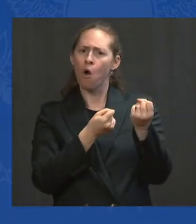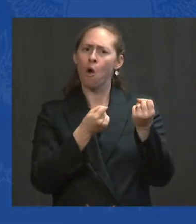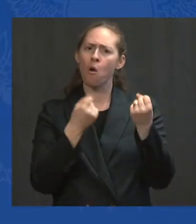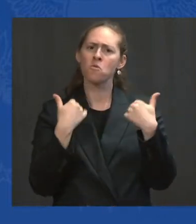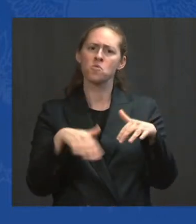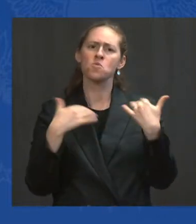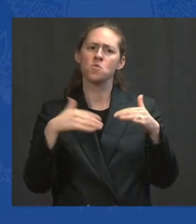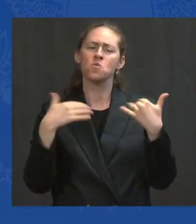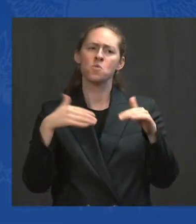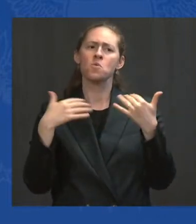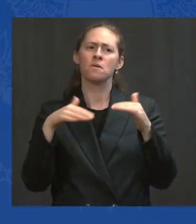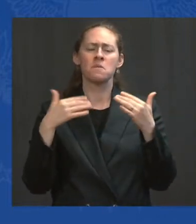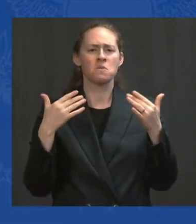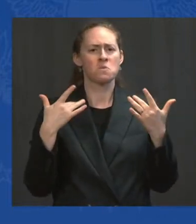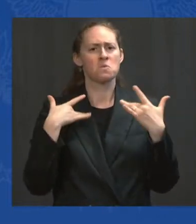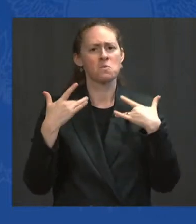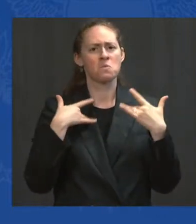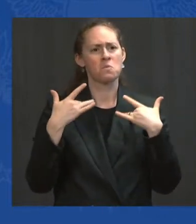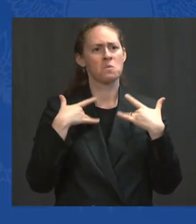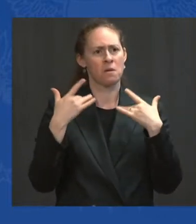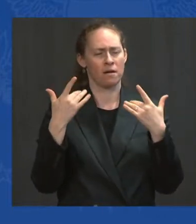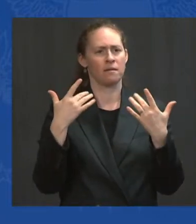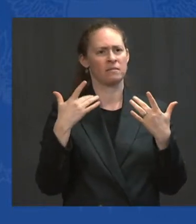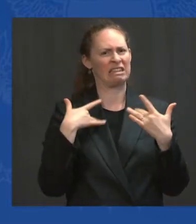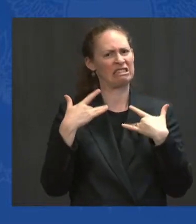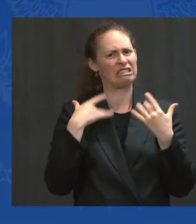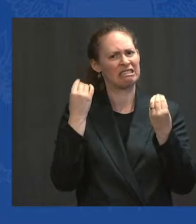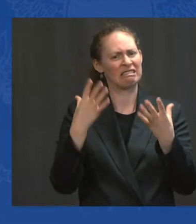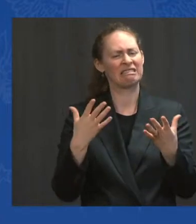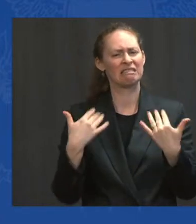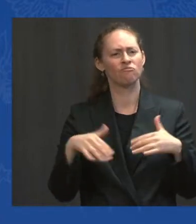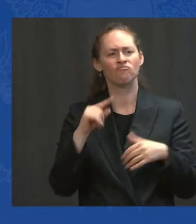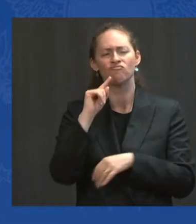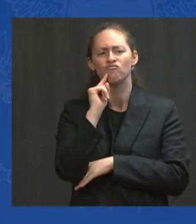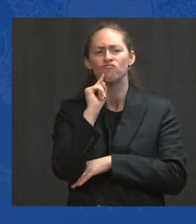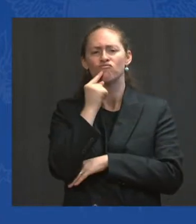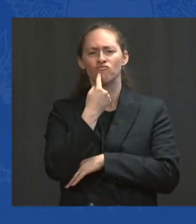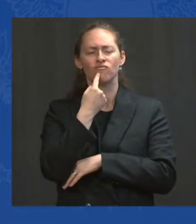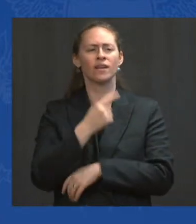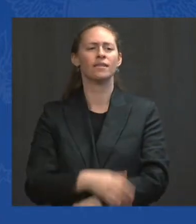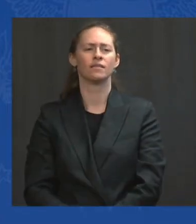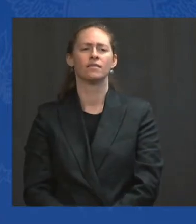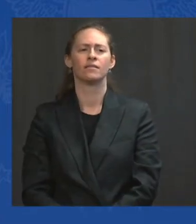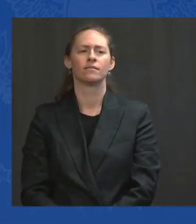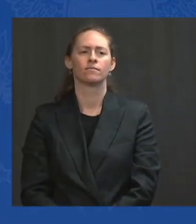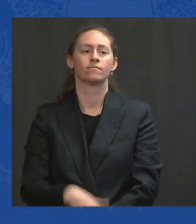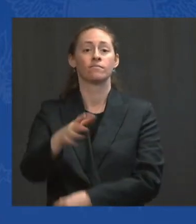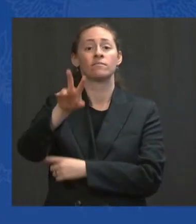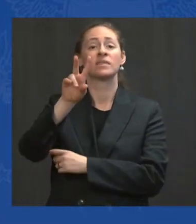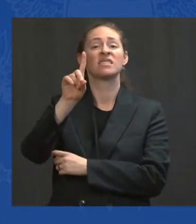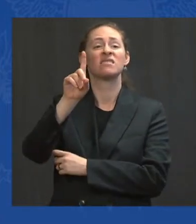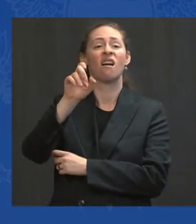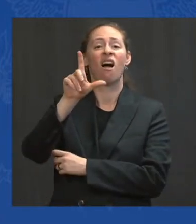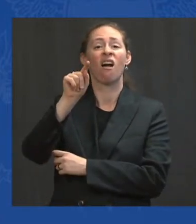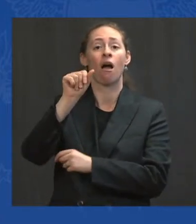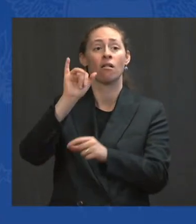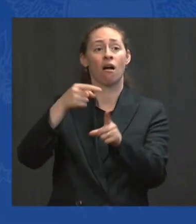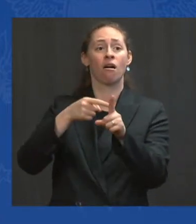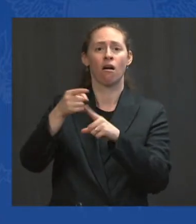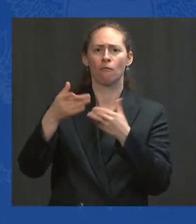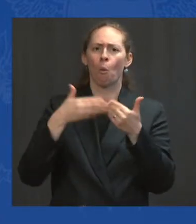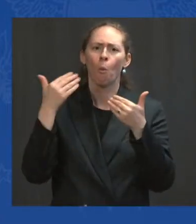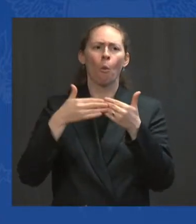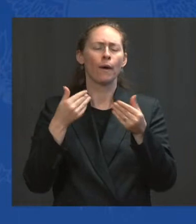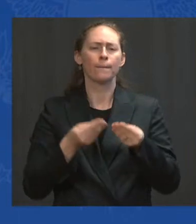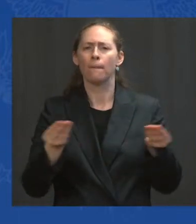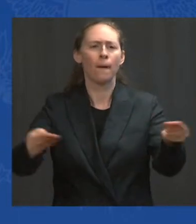rapid rise is troubling. We know that the Delta variant has increased transmissibility, and it is currently surging in pockets of the country